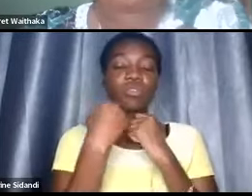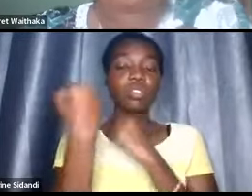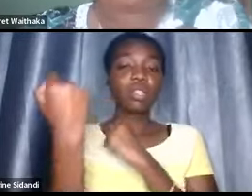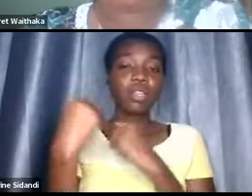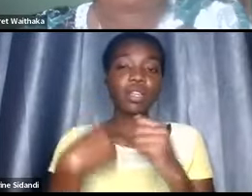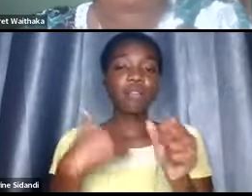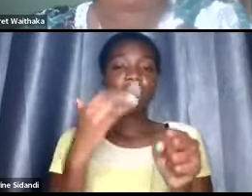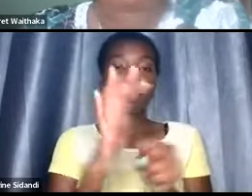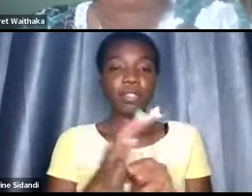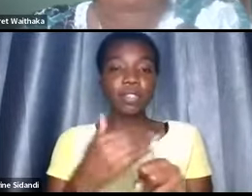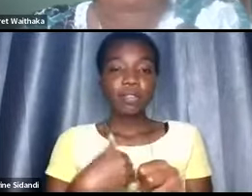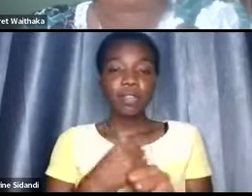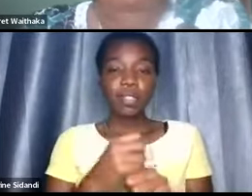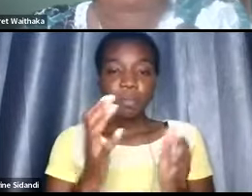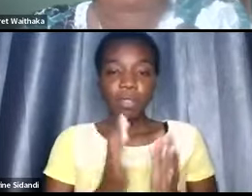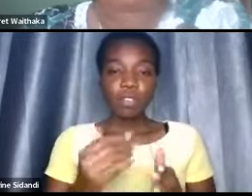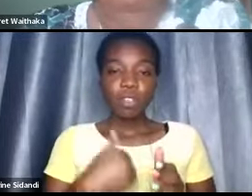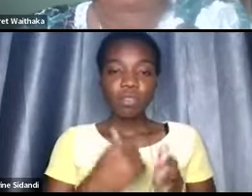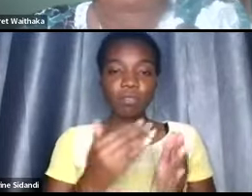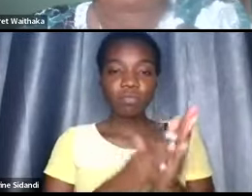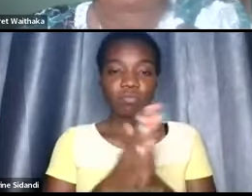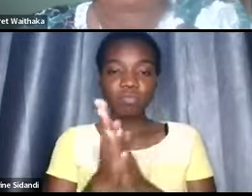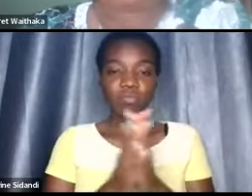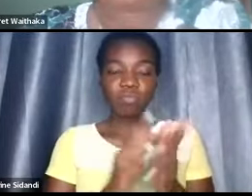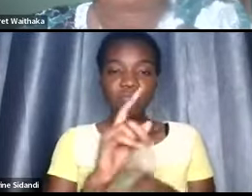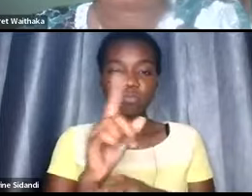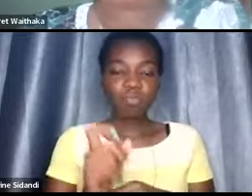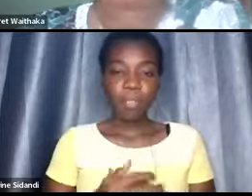here who has an interesting question again.